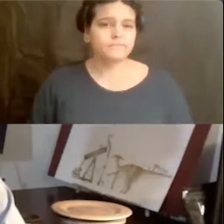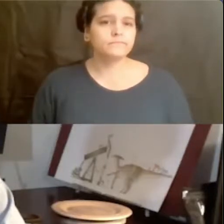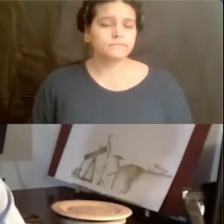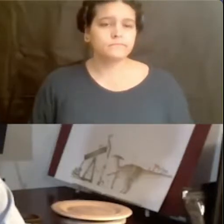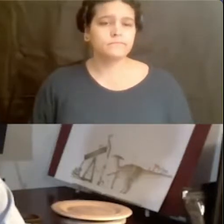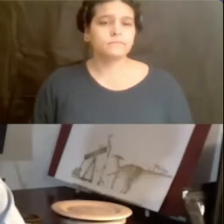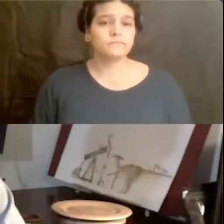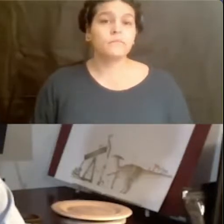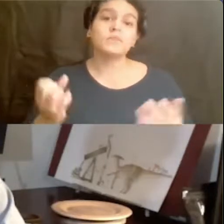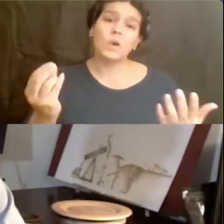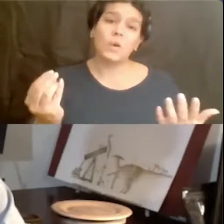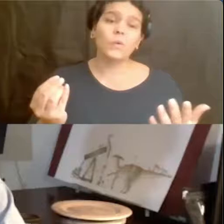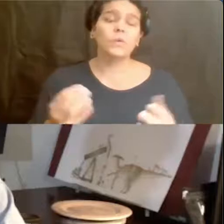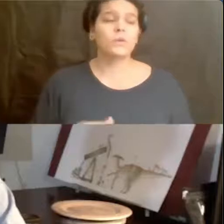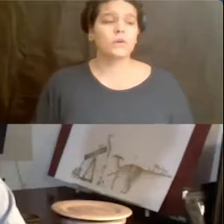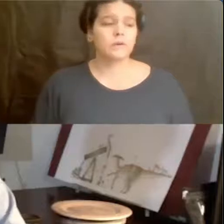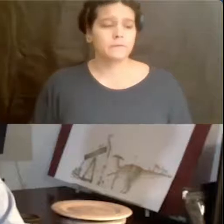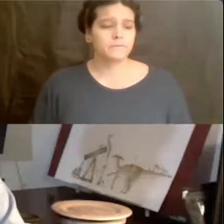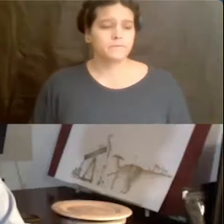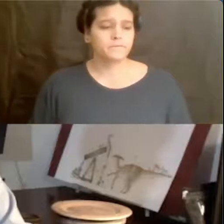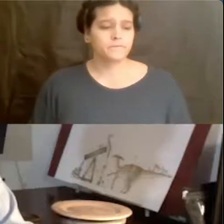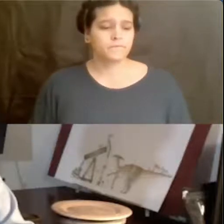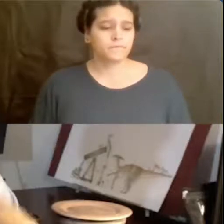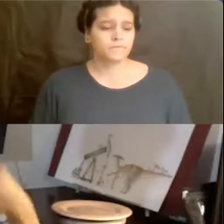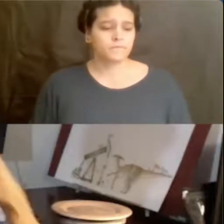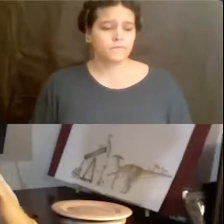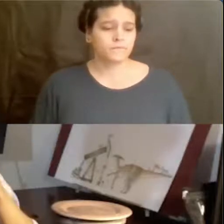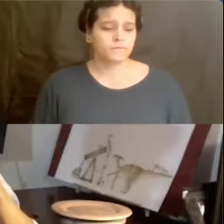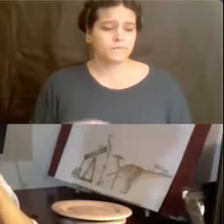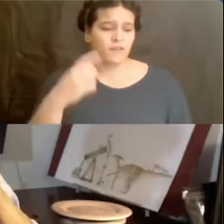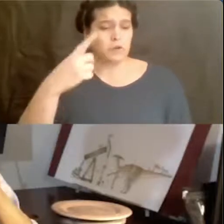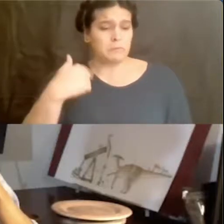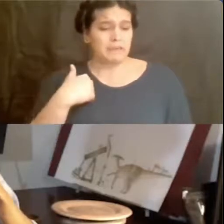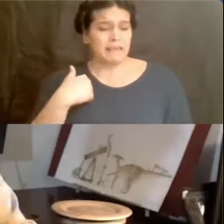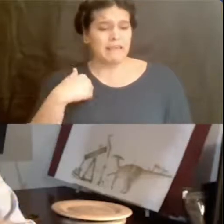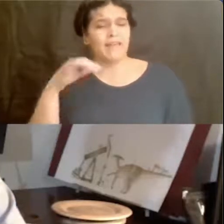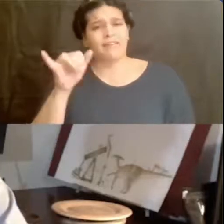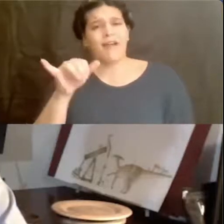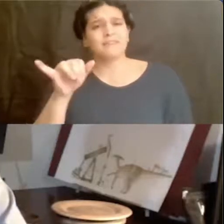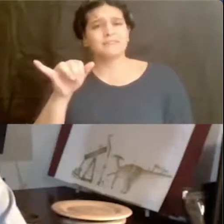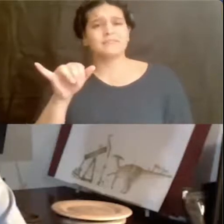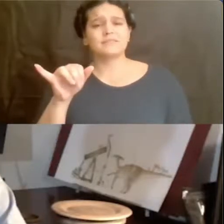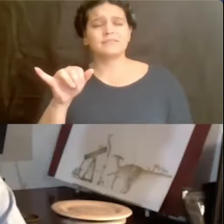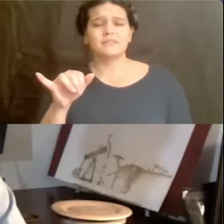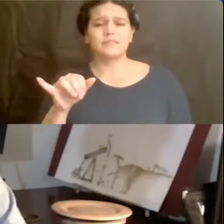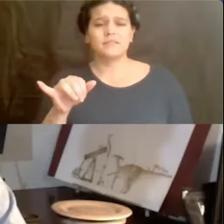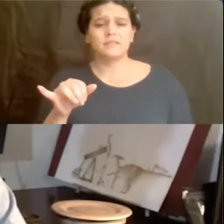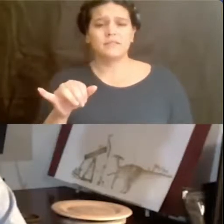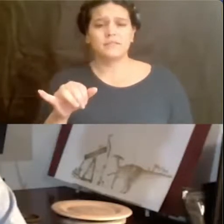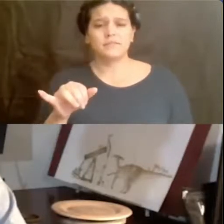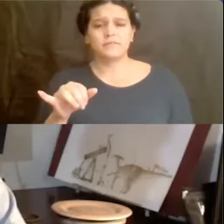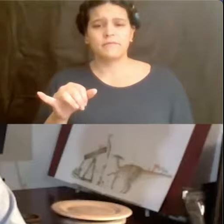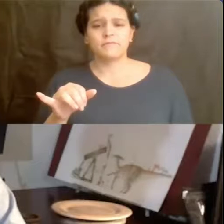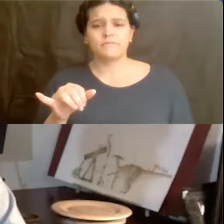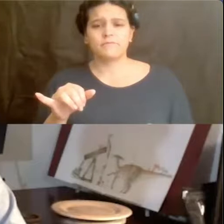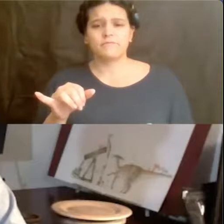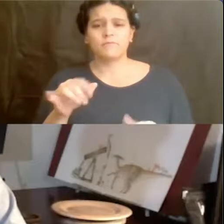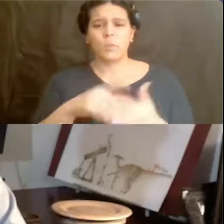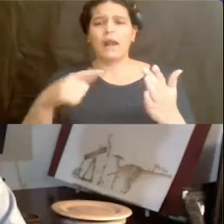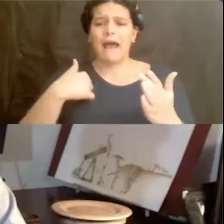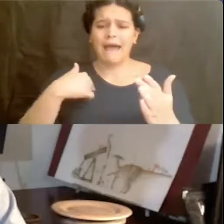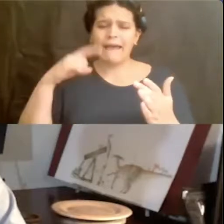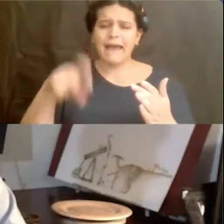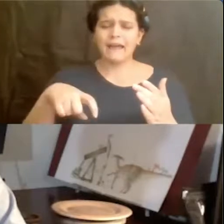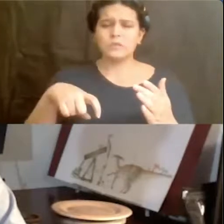And so, for me, that's really what I had to overcome in a lot of